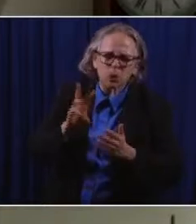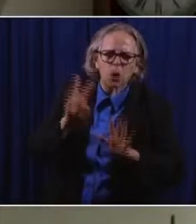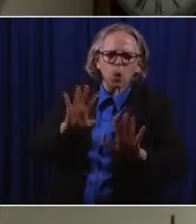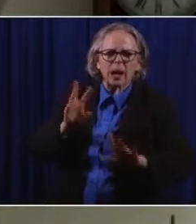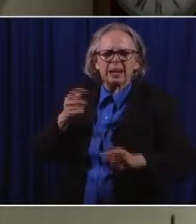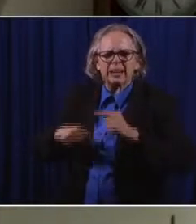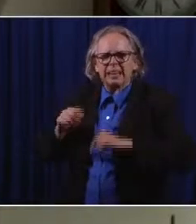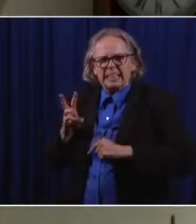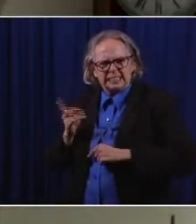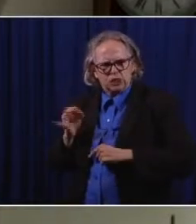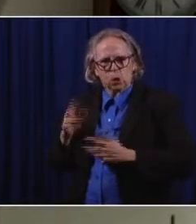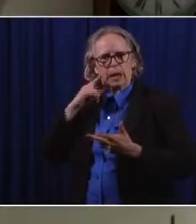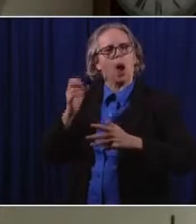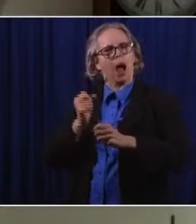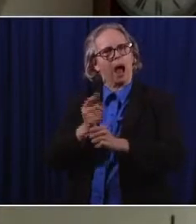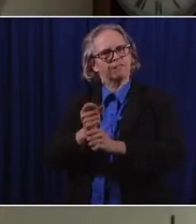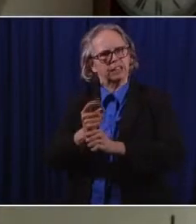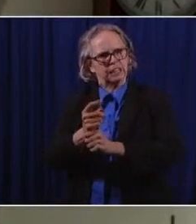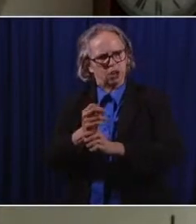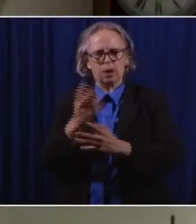something we do every 4 years.